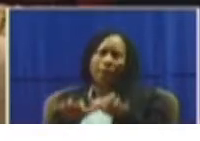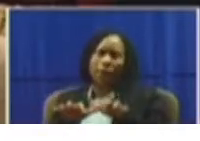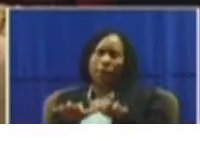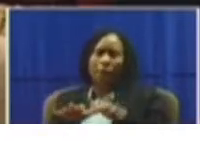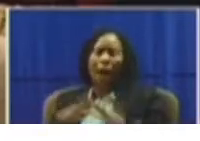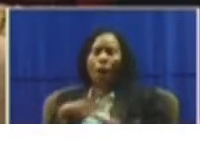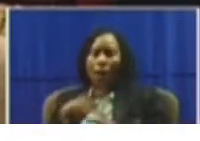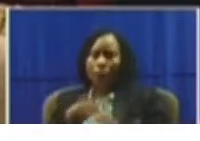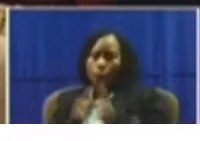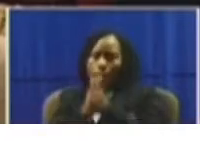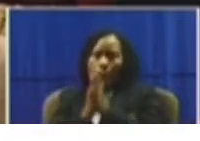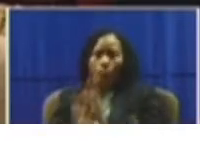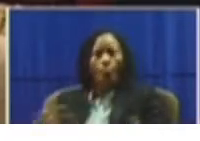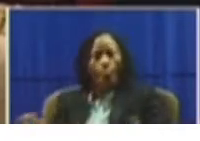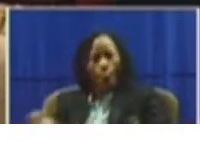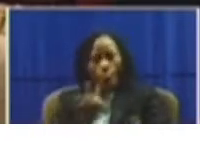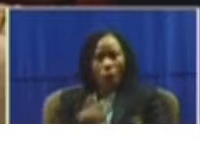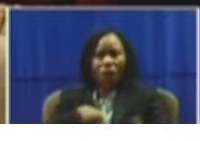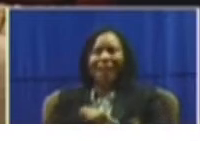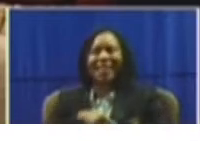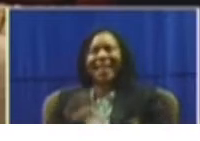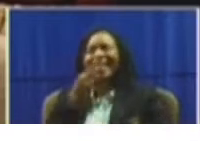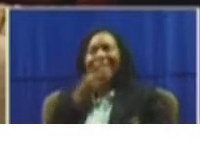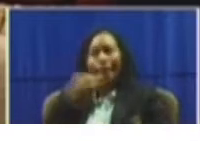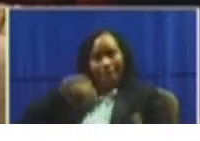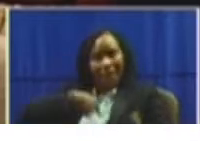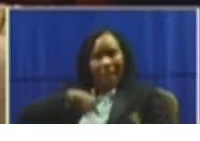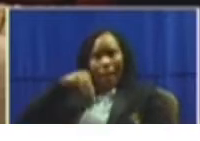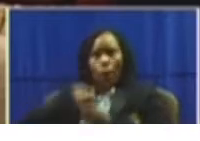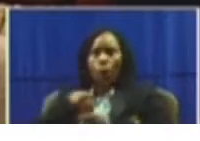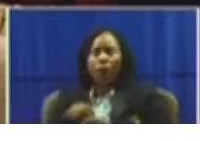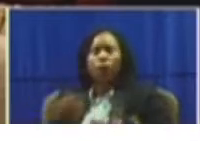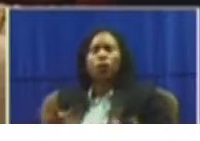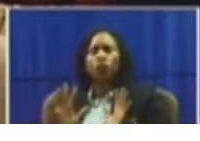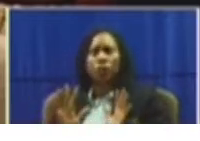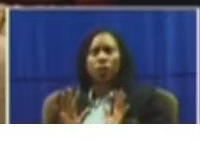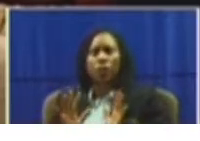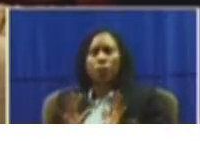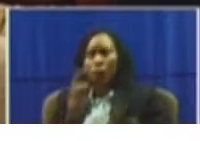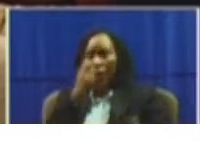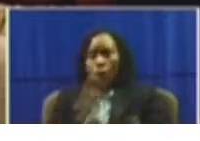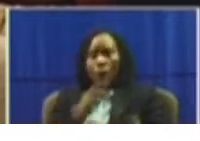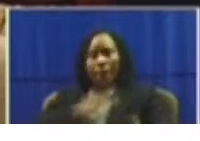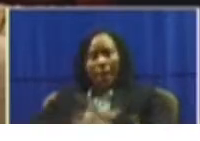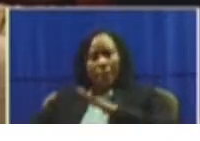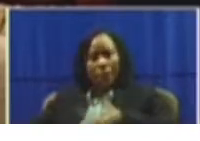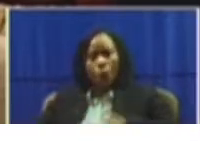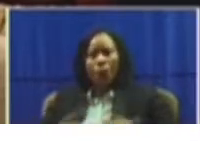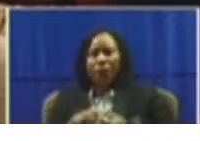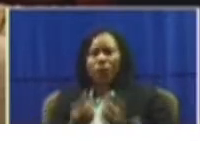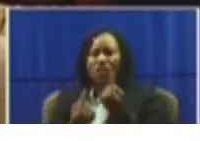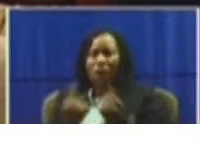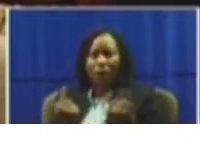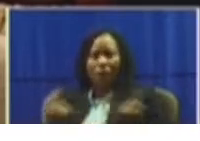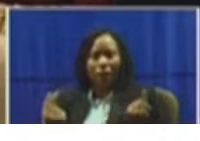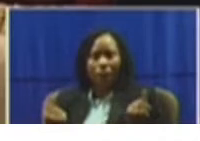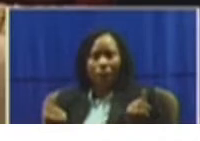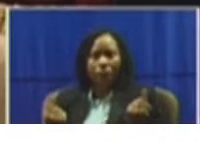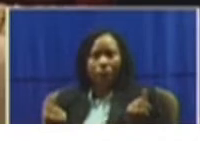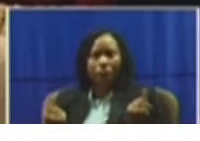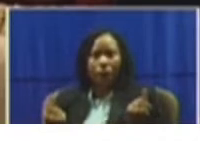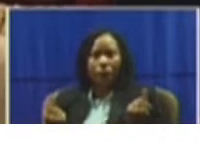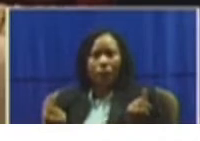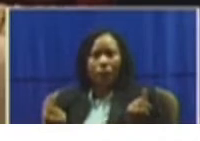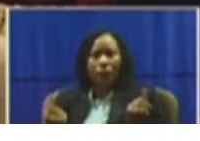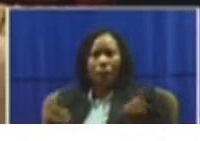us, and I'm saying myself included. Let's be patient with one another. Let's not